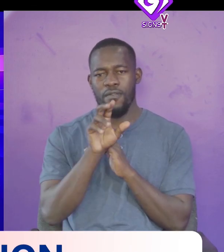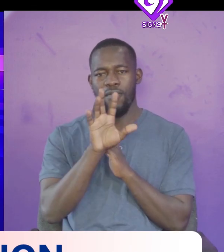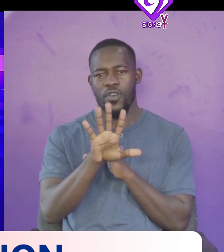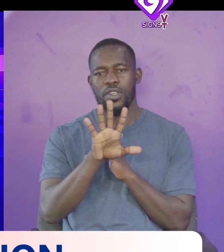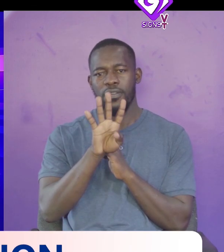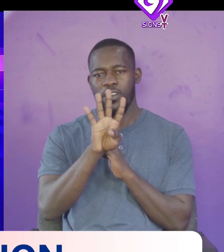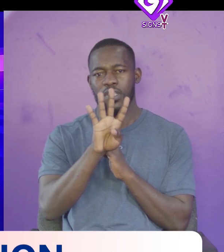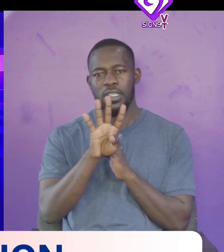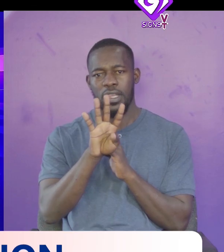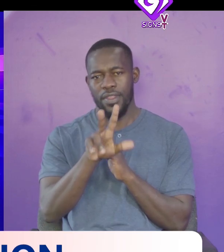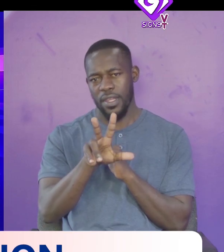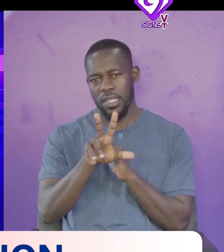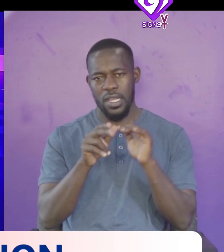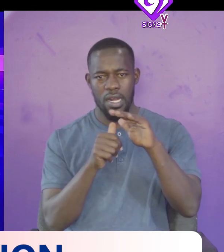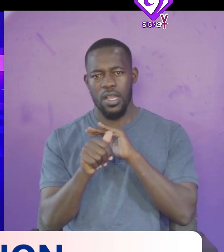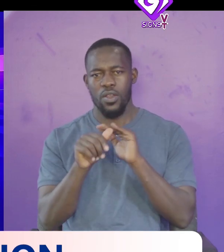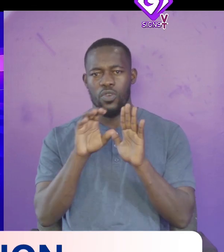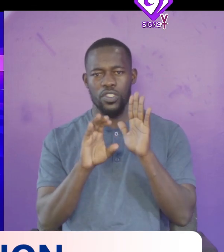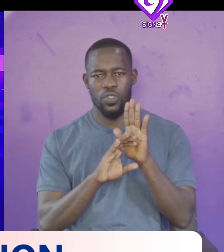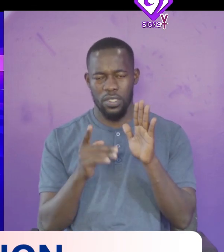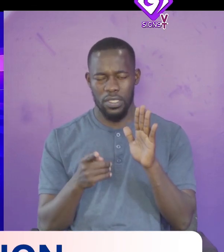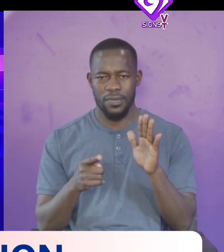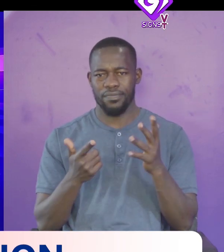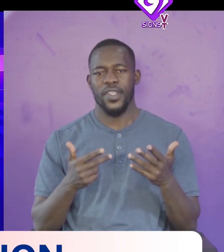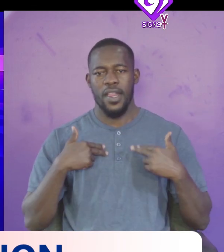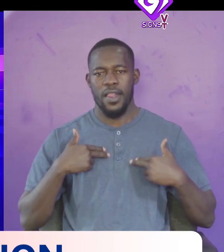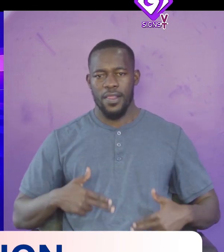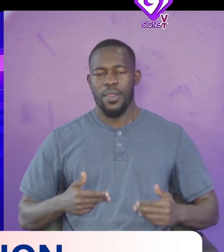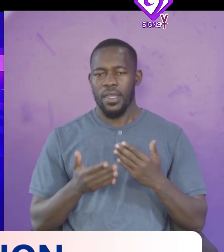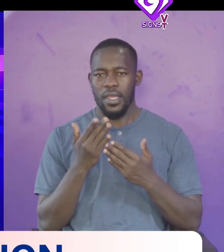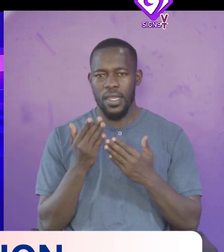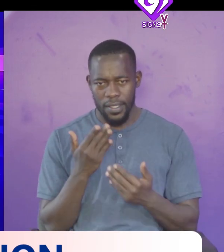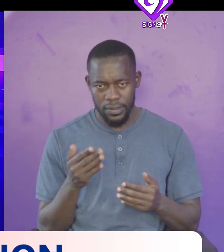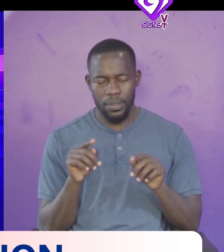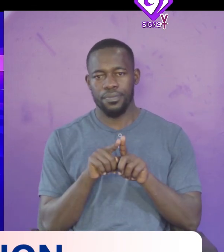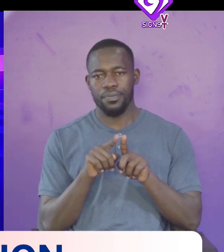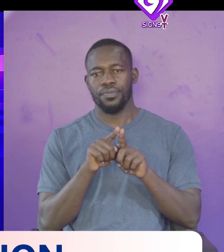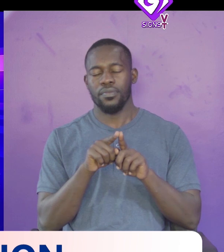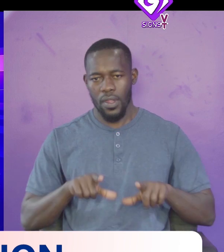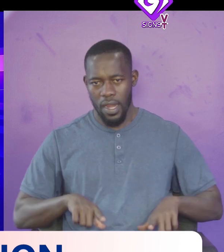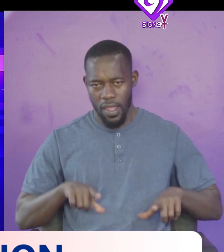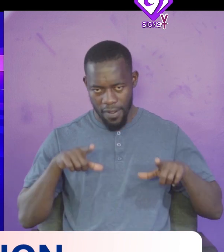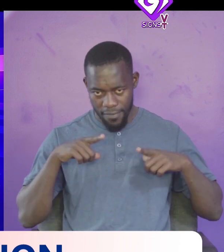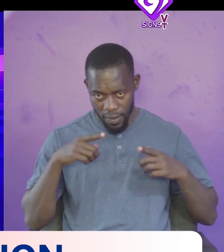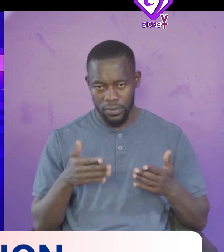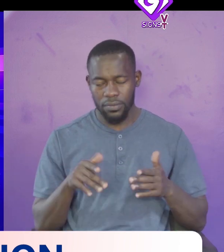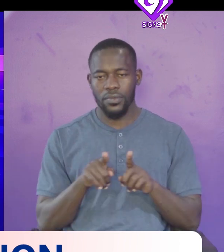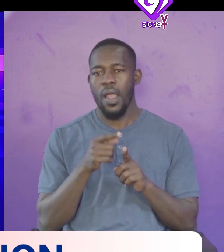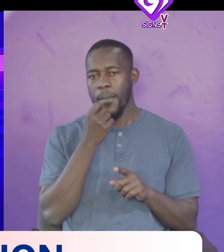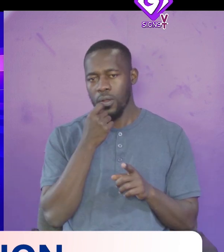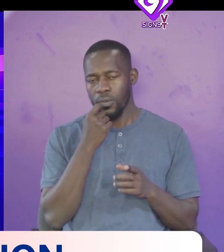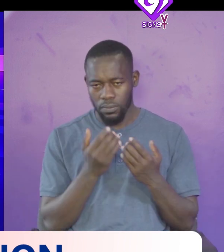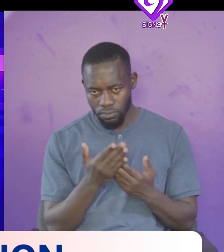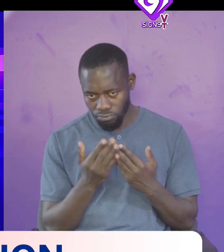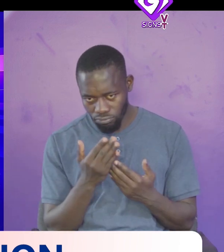Constitution has issues of healthcare, has issues of livelihoods, has issues of medical care, has issues